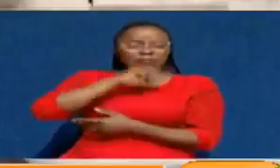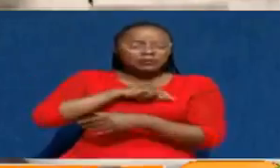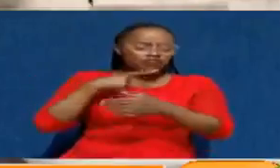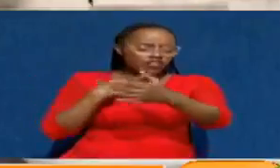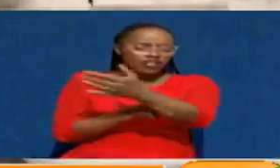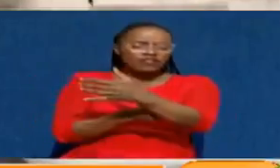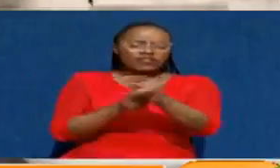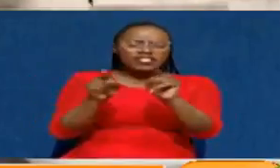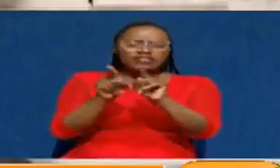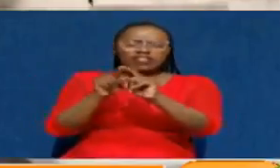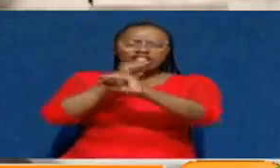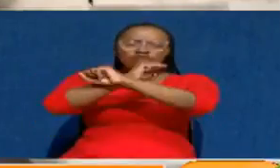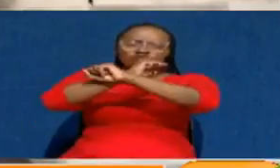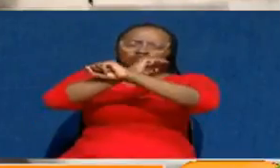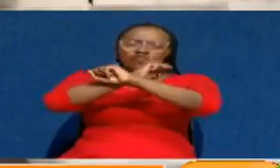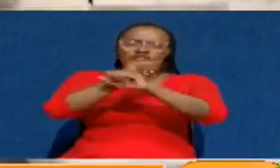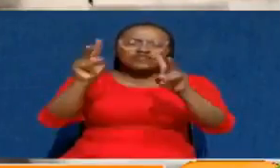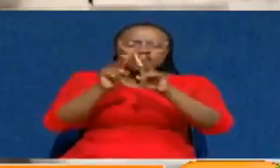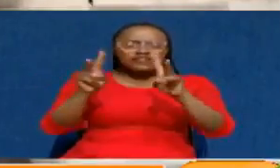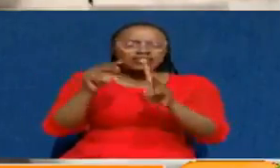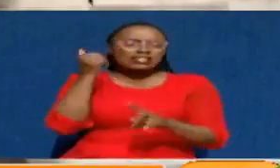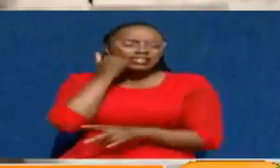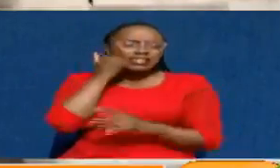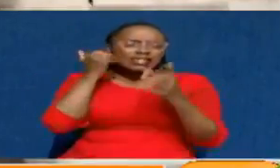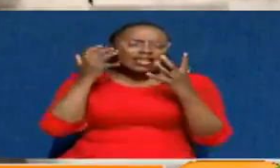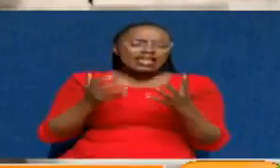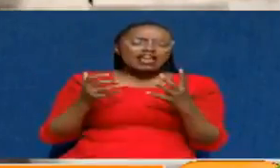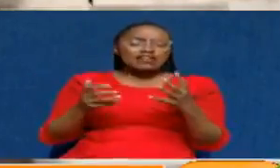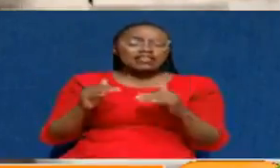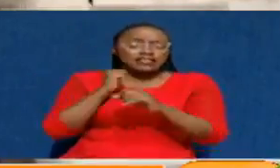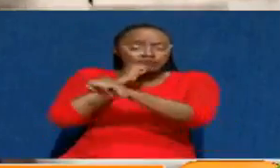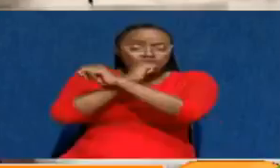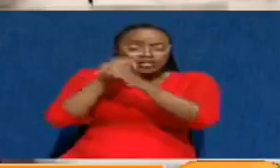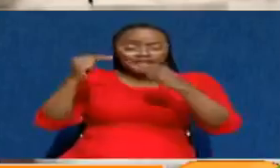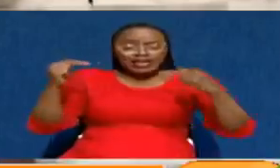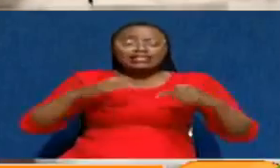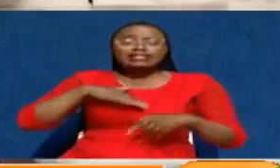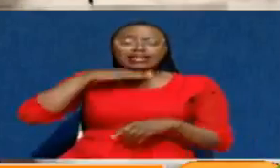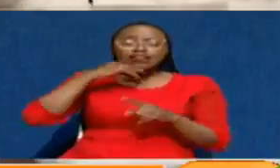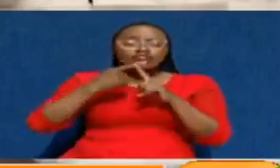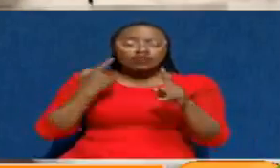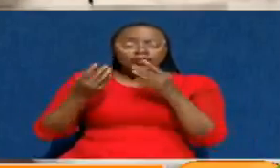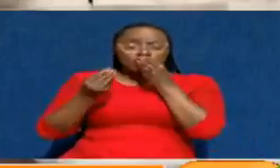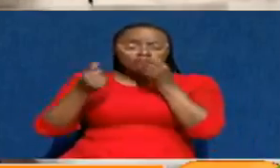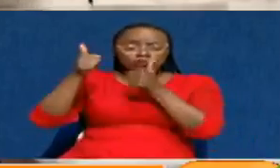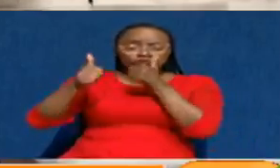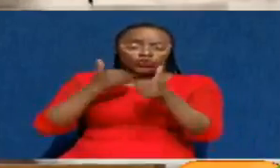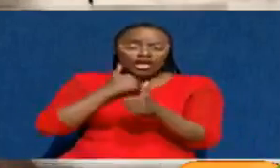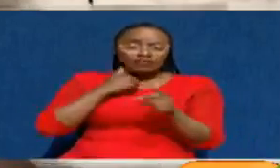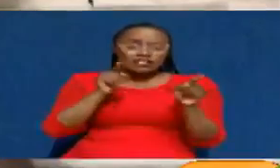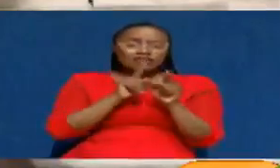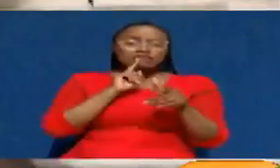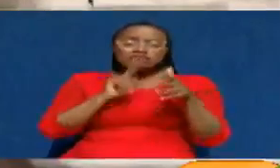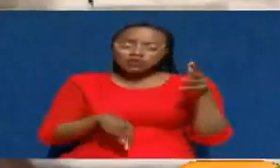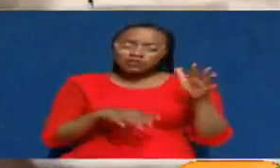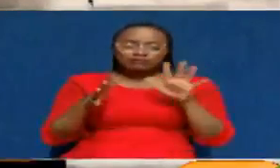vaccines prevent very severe disease and prevent mortality. So from the data that we have from studies, it says